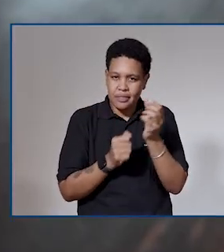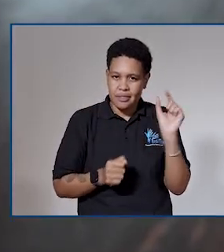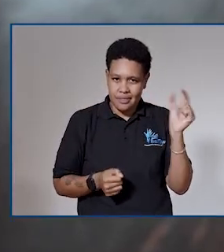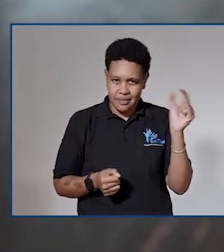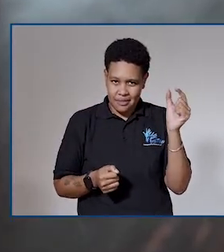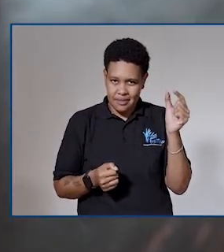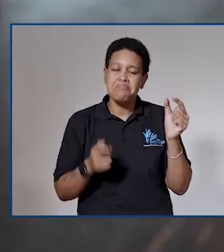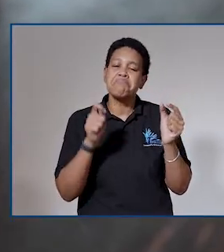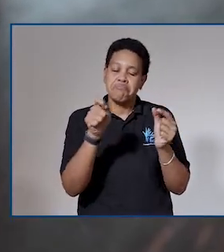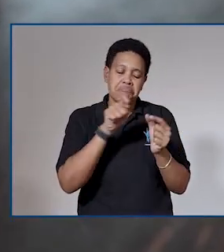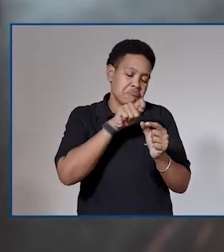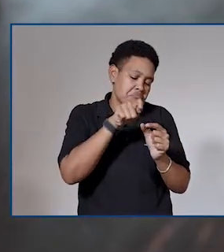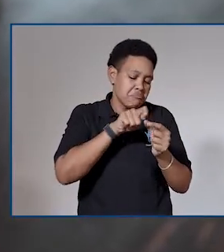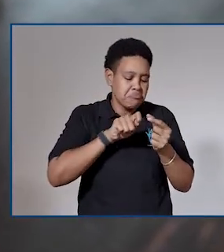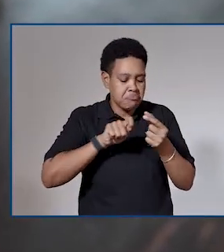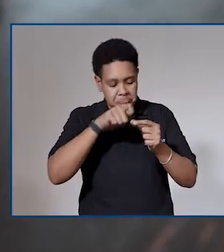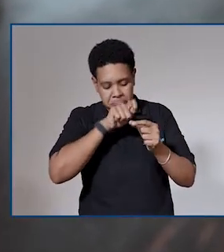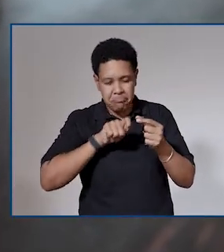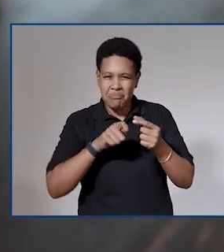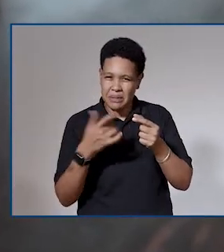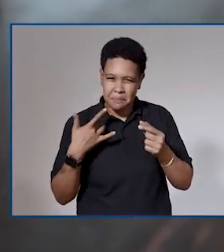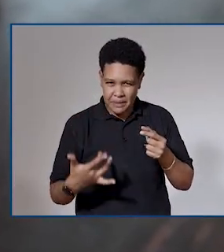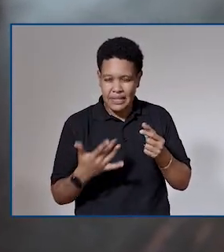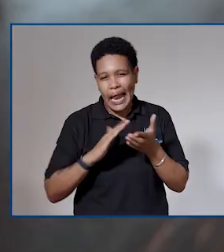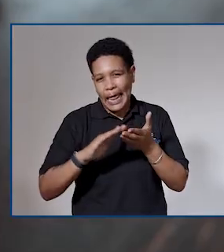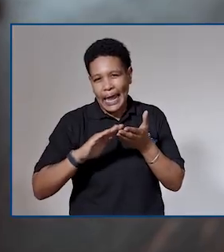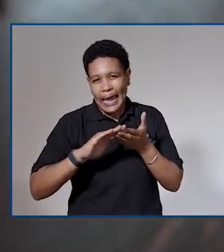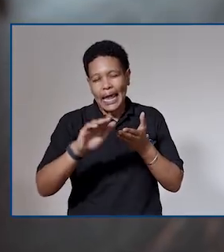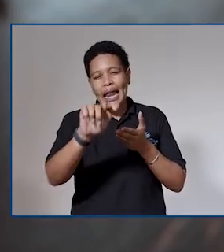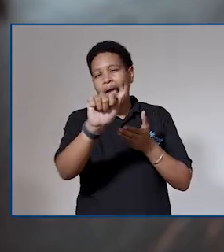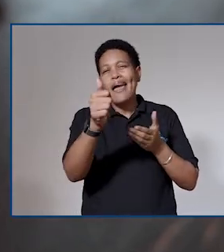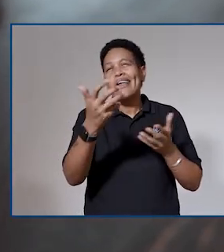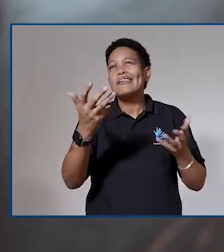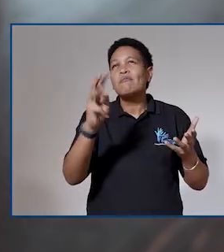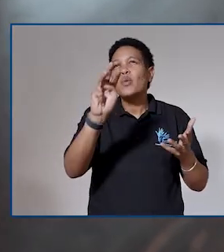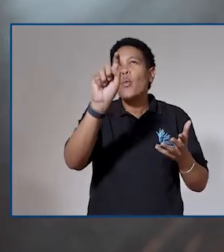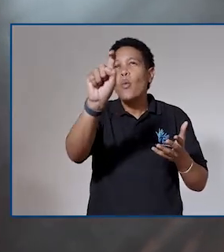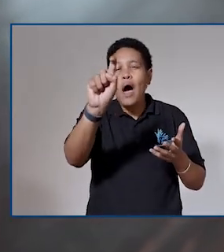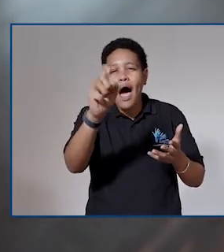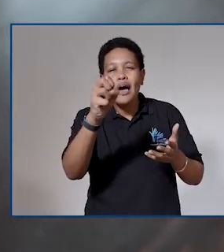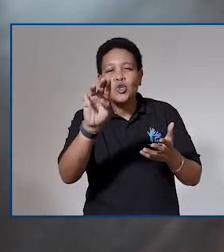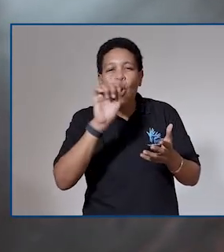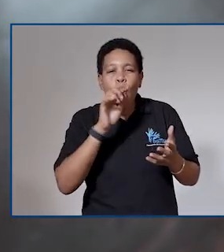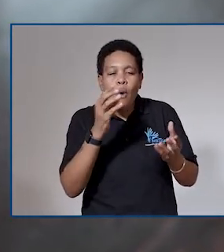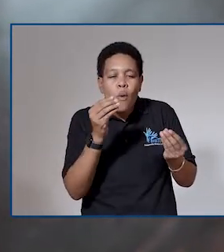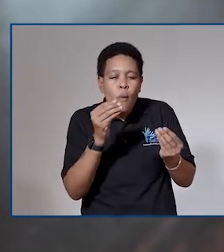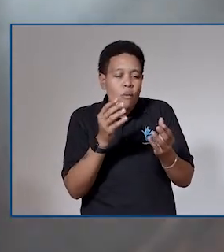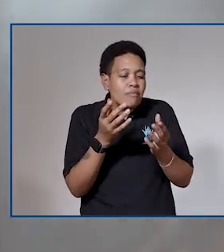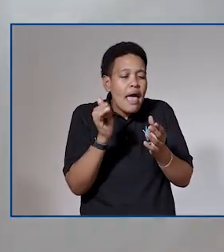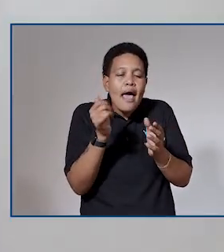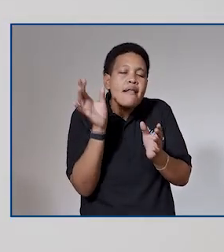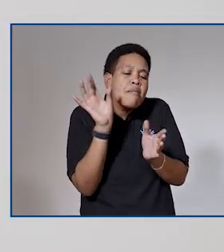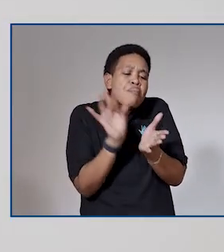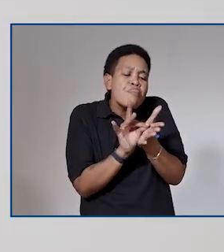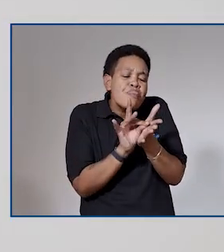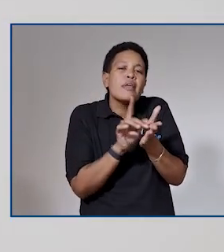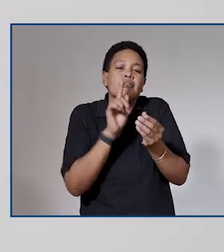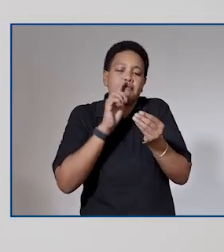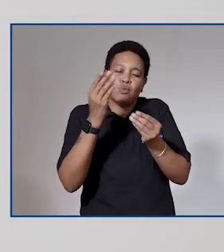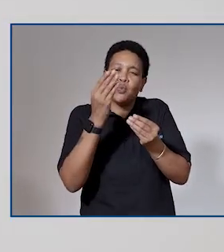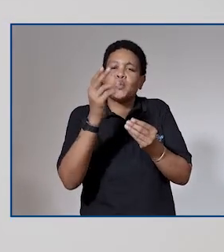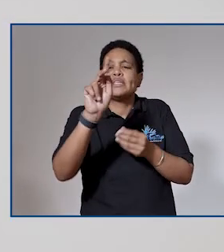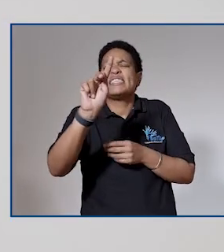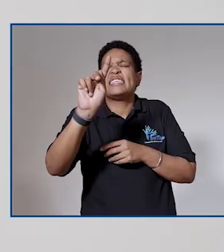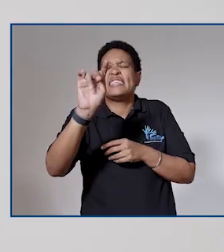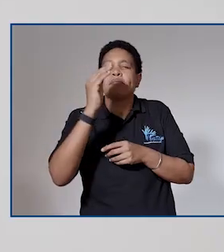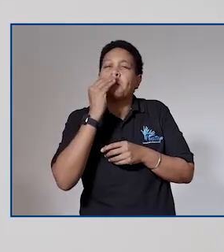you will clean off any wax or any moisture. Use it on a piece of tissue